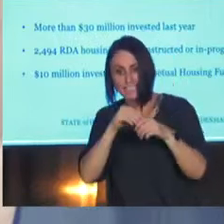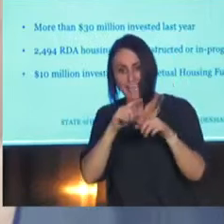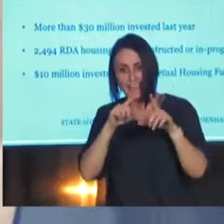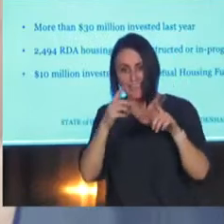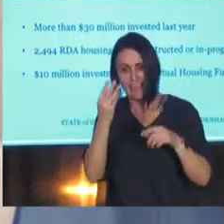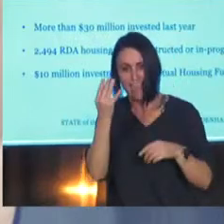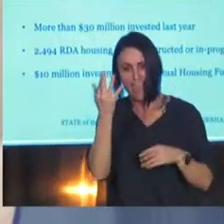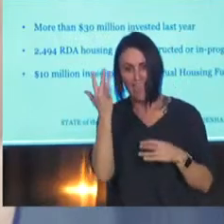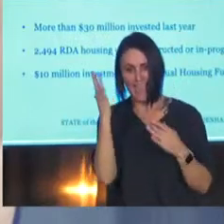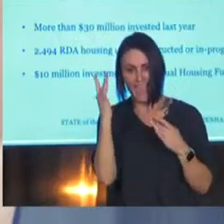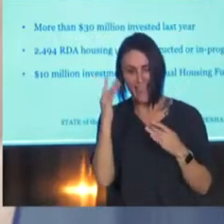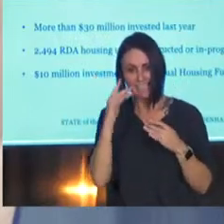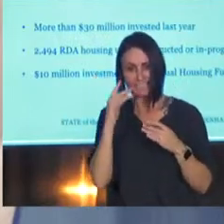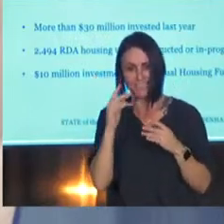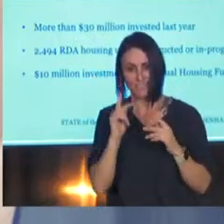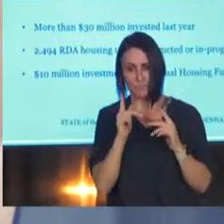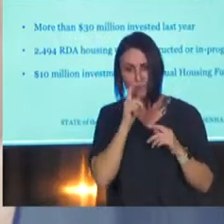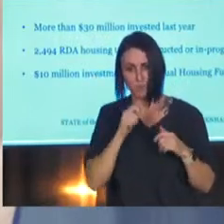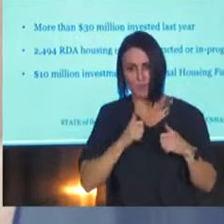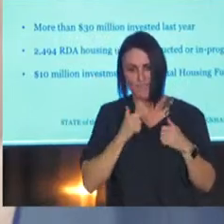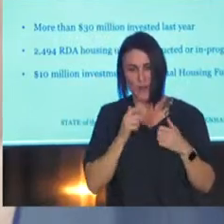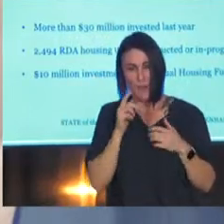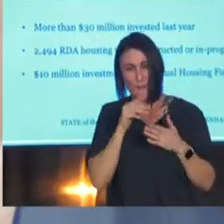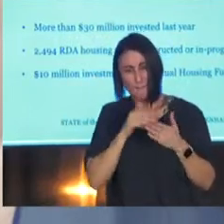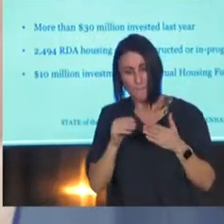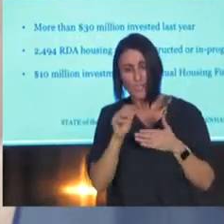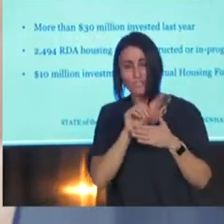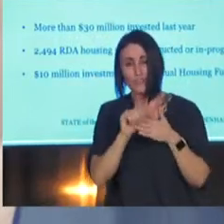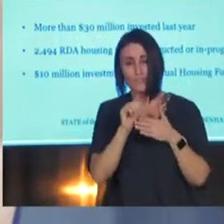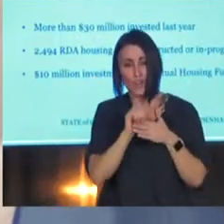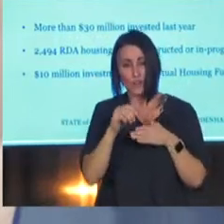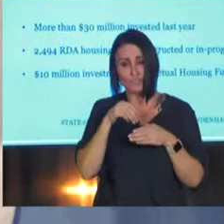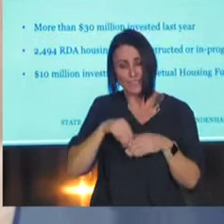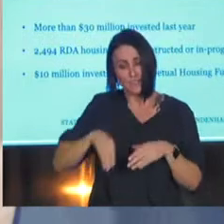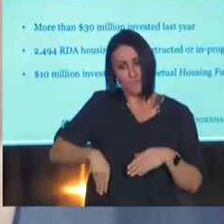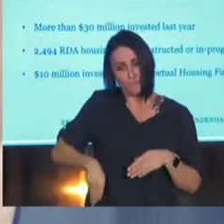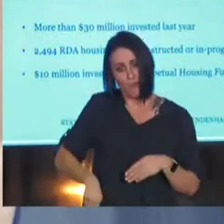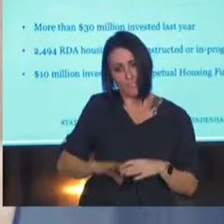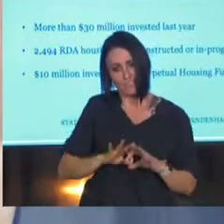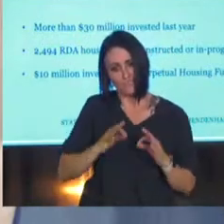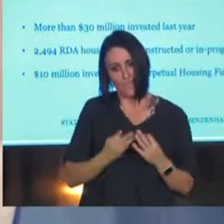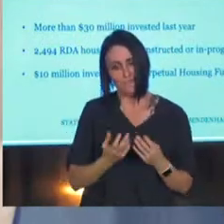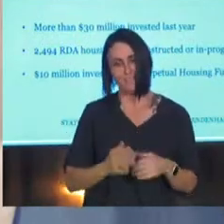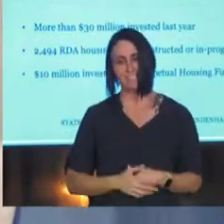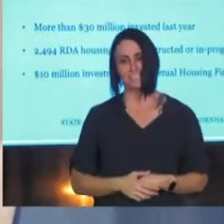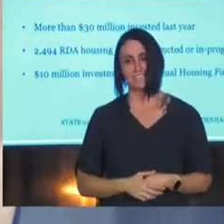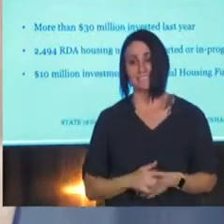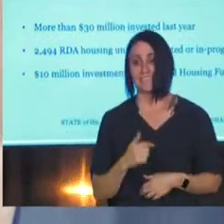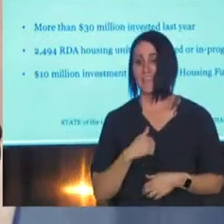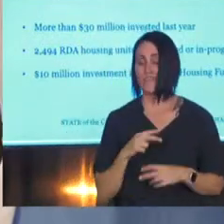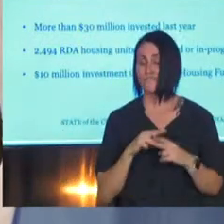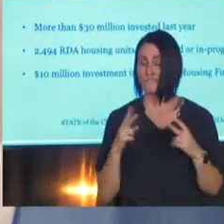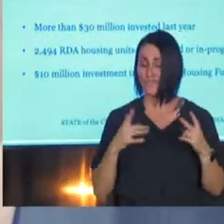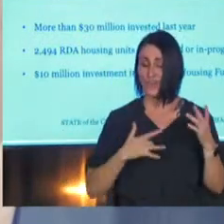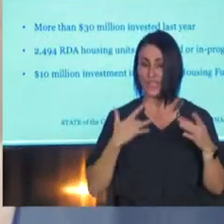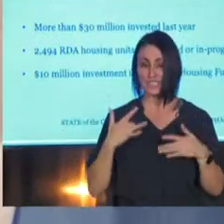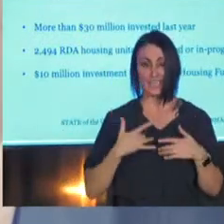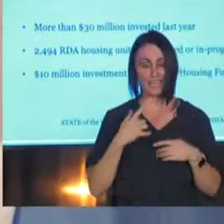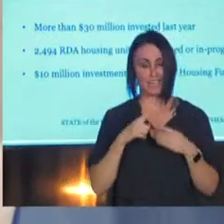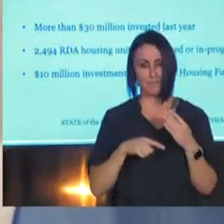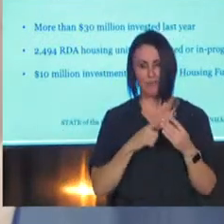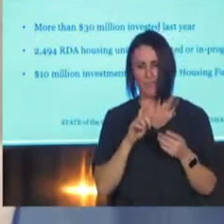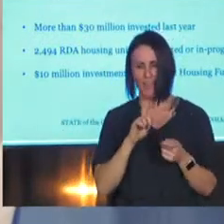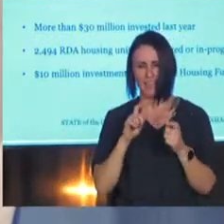of the residents. It's millions of dollars that will go right into the pockets of families. I'm incredibly excited about this